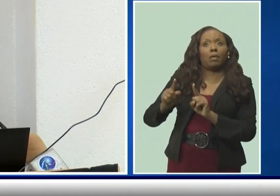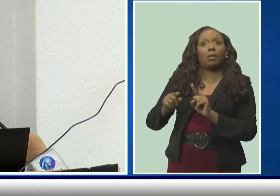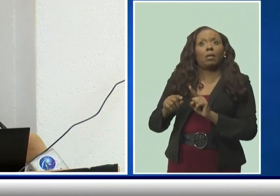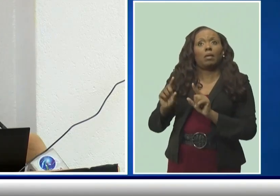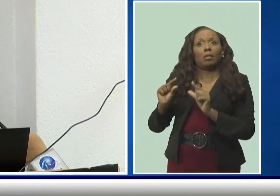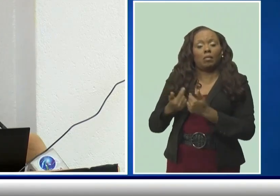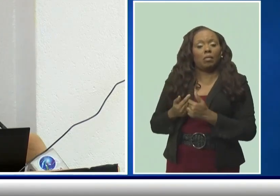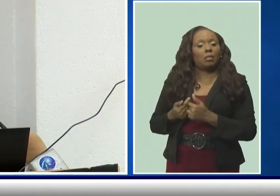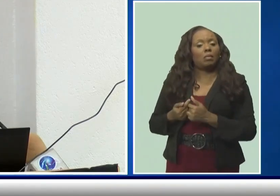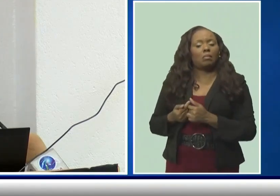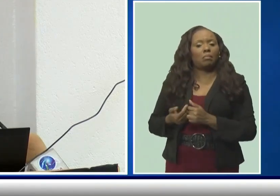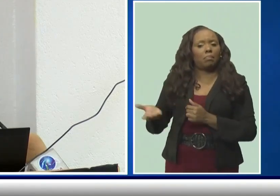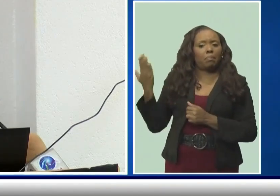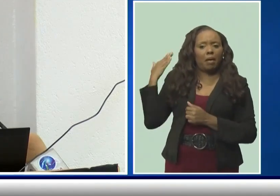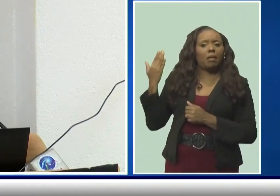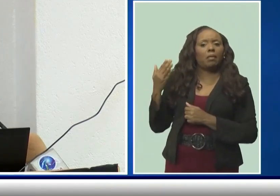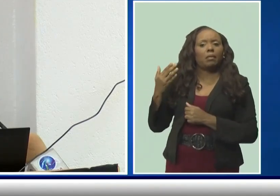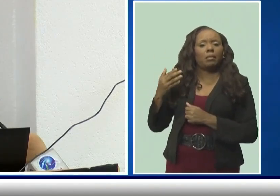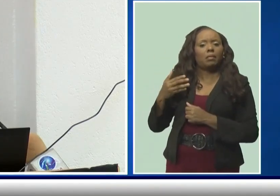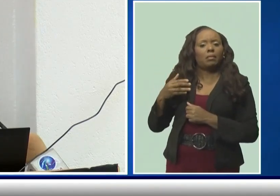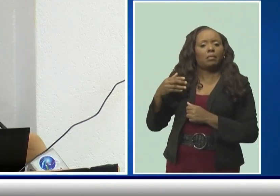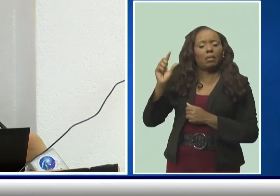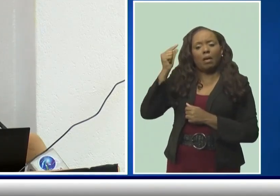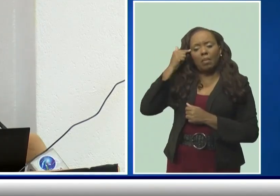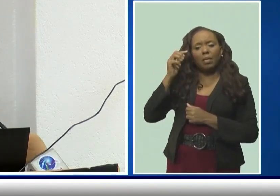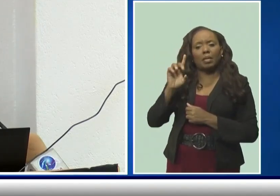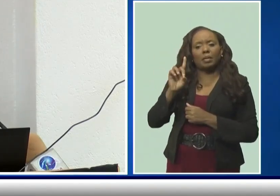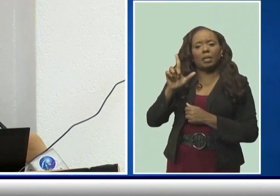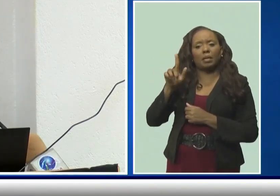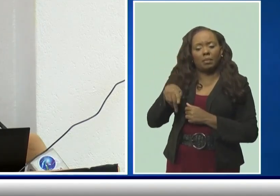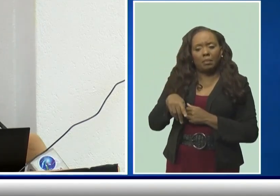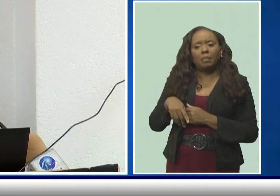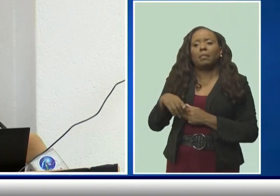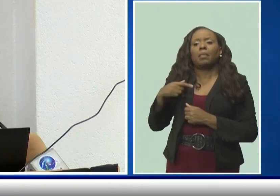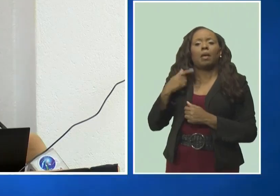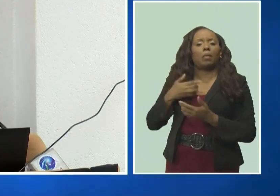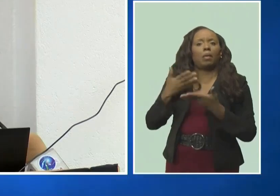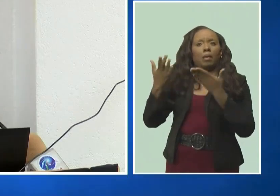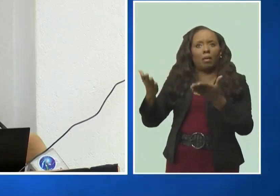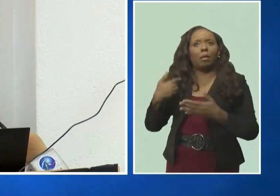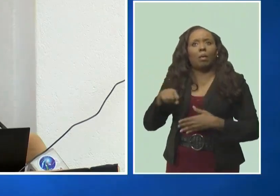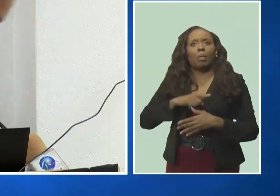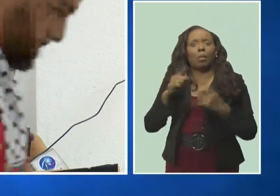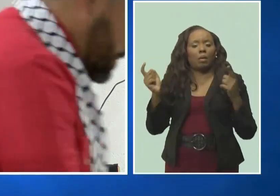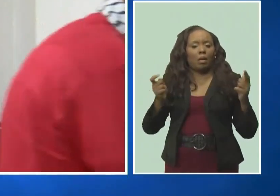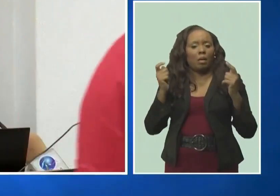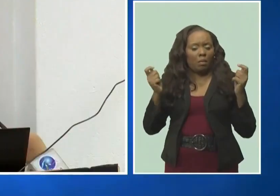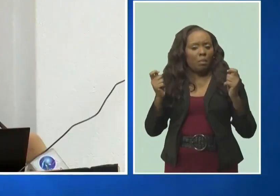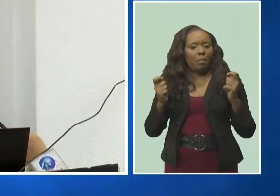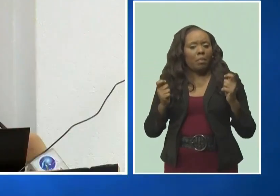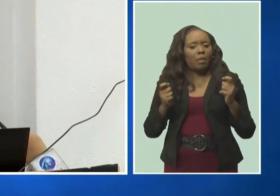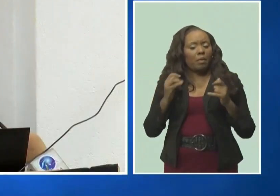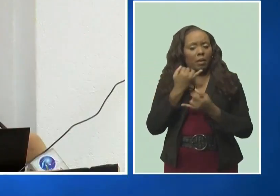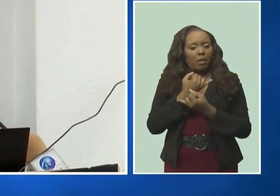DLP, asking them to recognize Palestine. We are celebrating our 57th anniversary of independence this month. We are celebrating